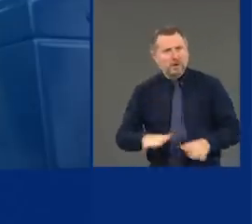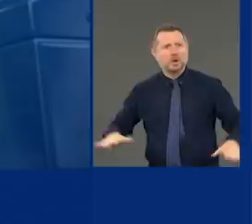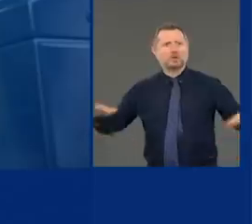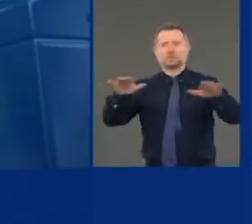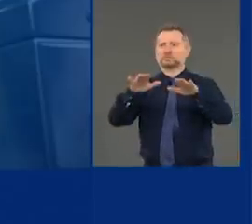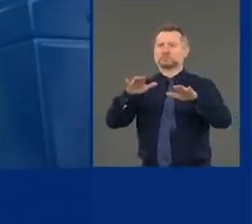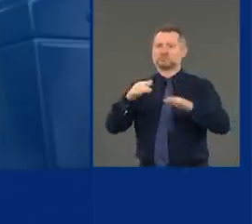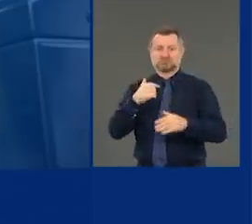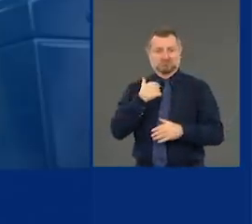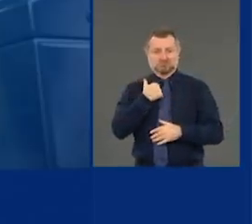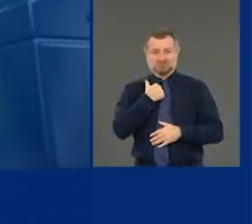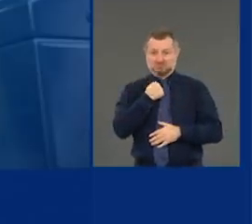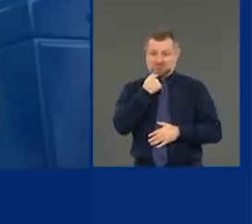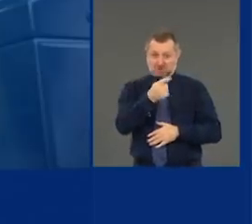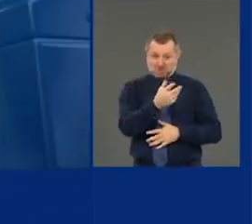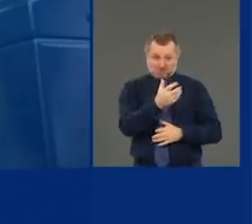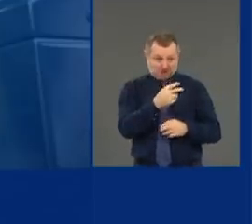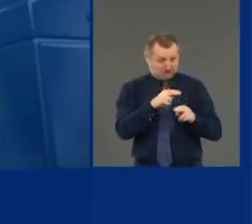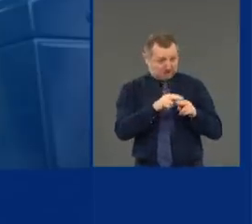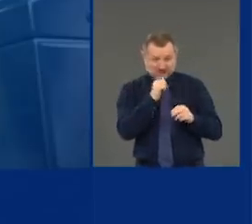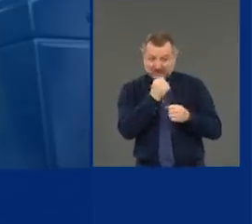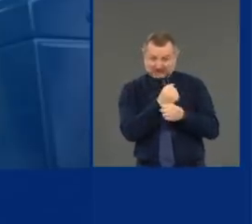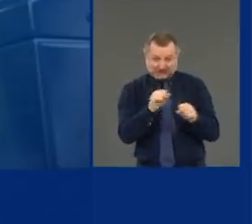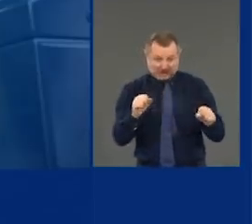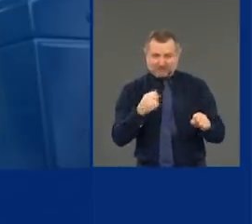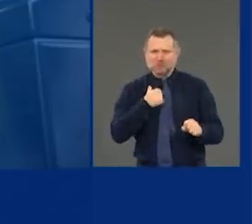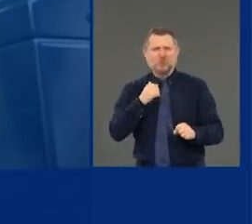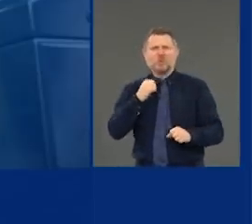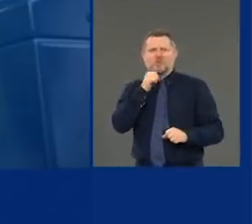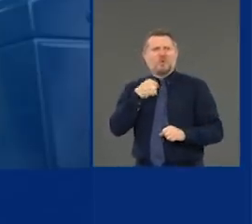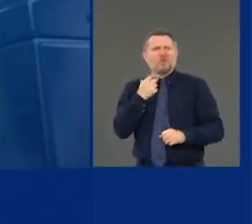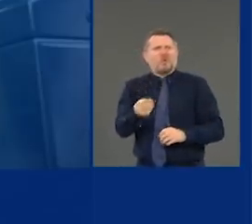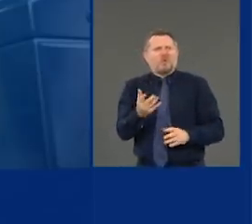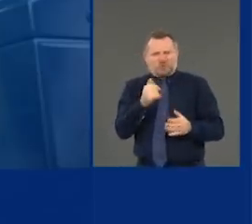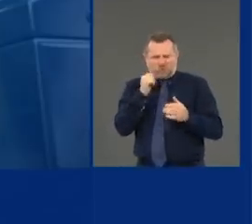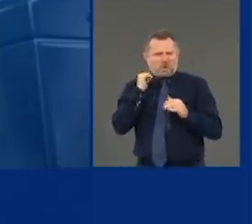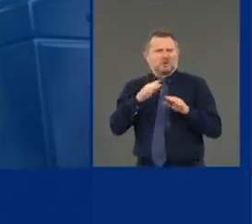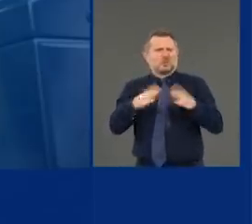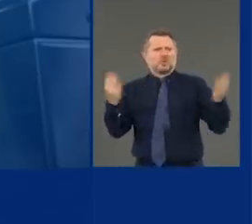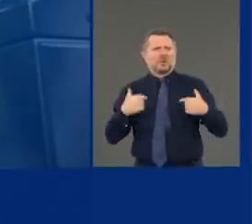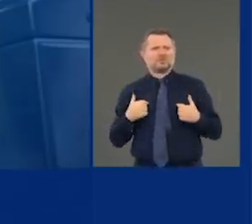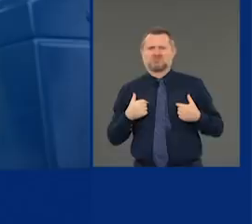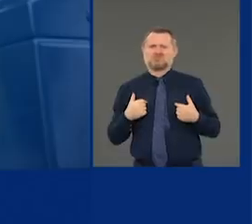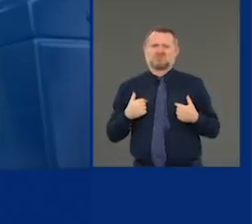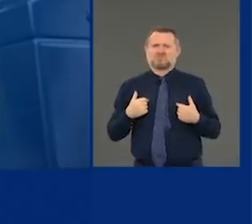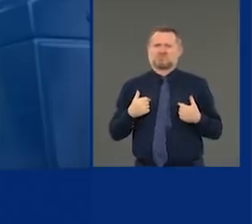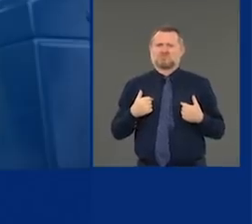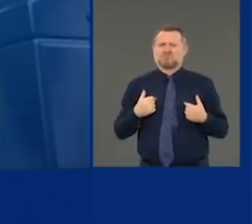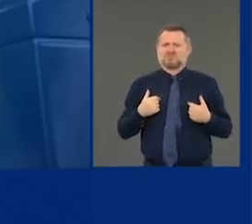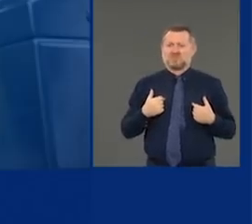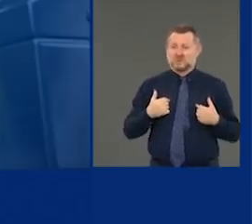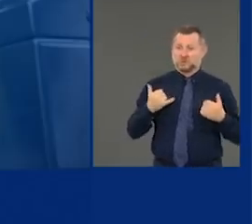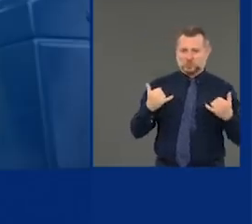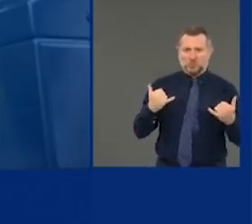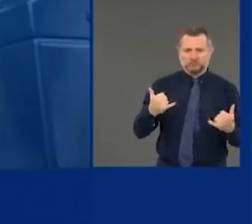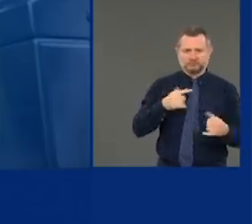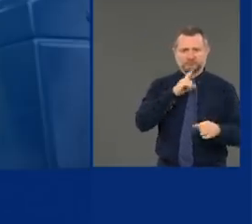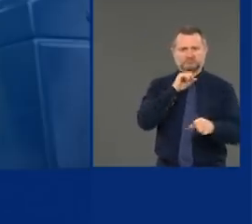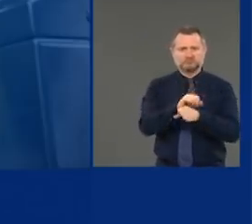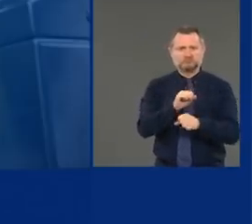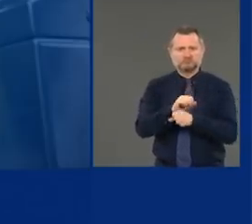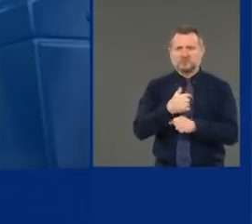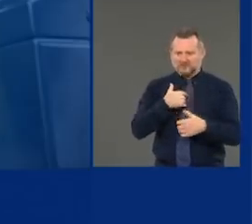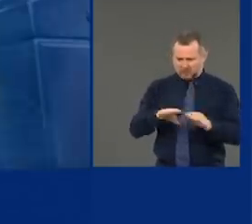the subway isn't safe for me, then I wouldn't ask anyone else to go on the subway. And today I took a ride on the 7 train.